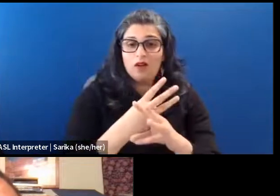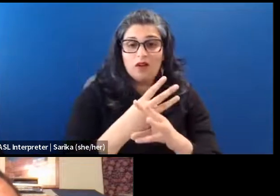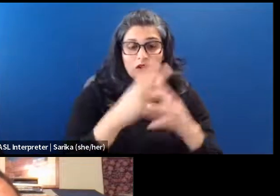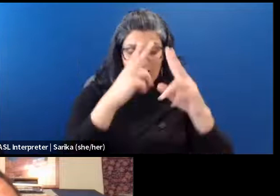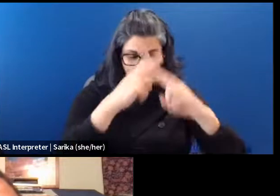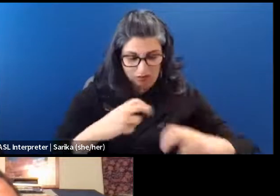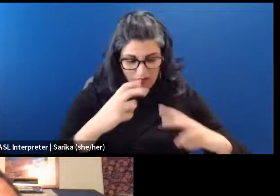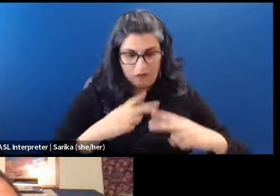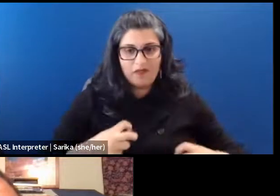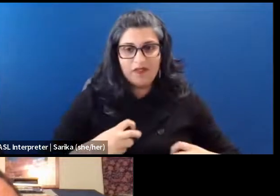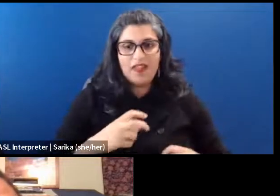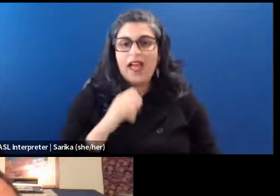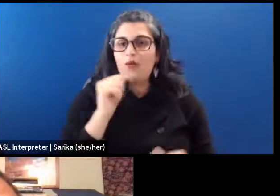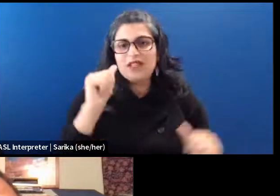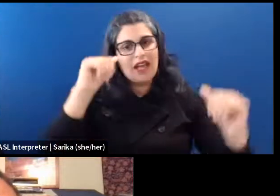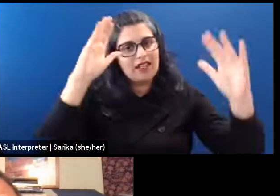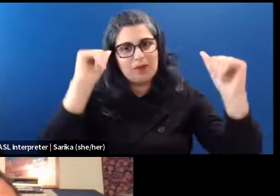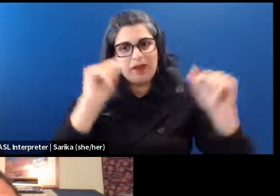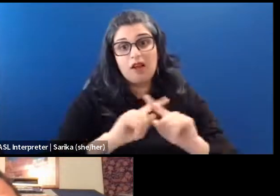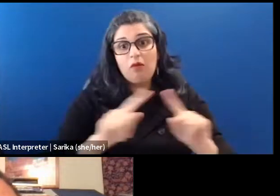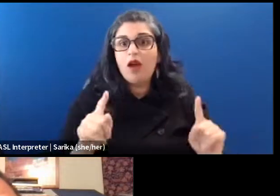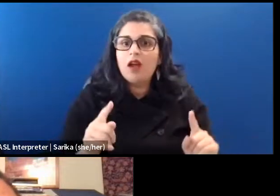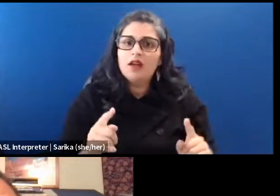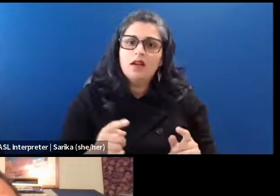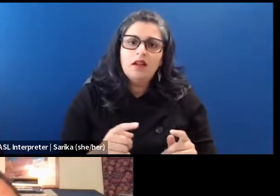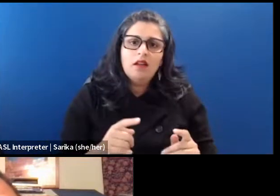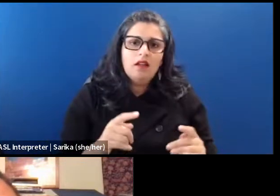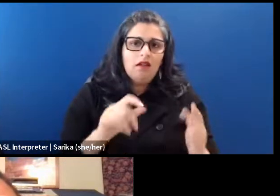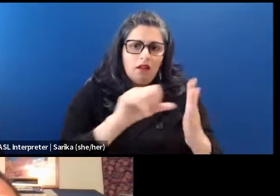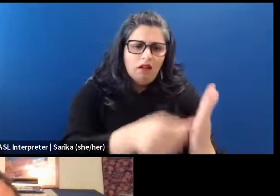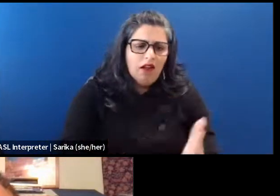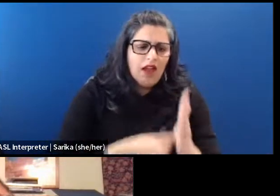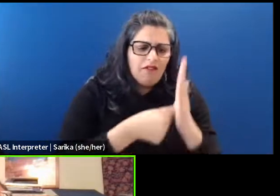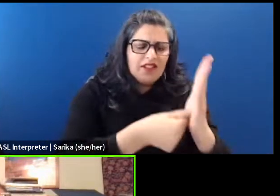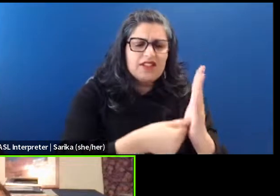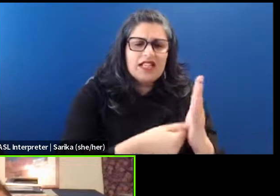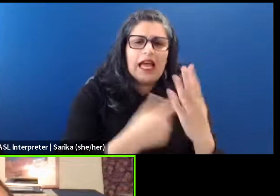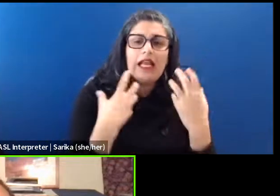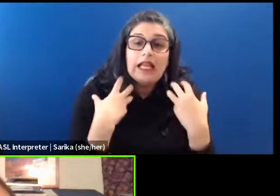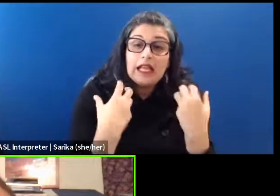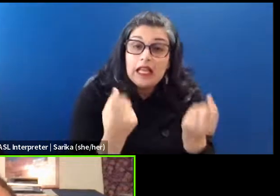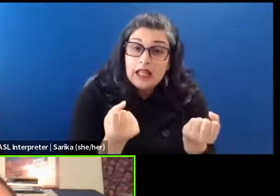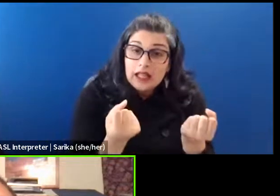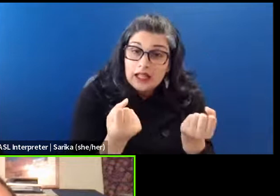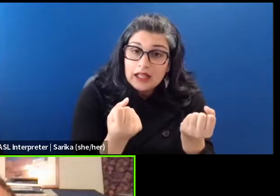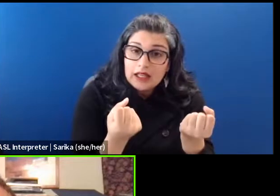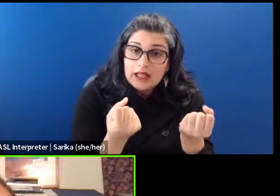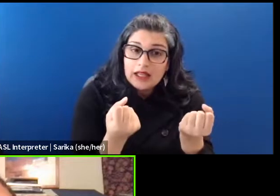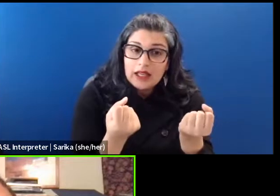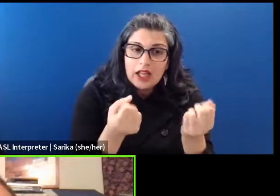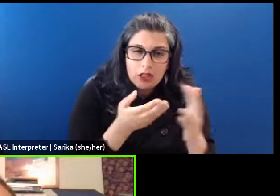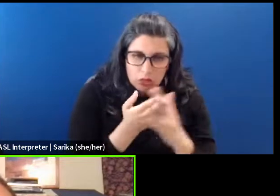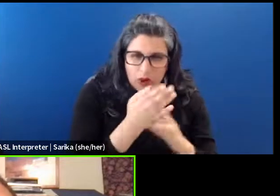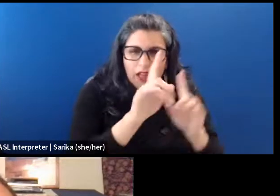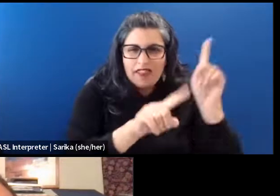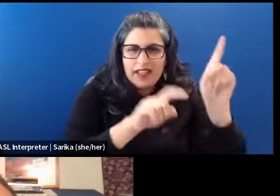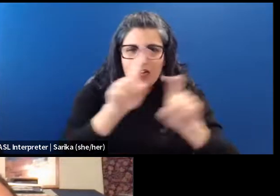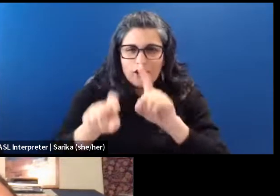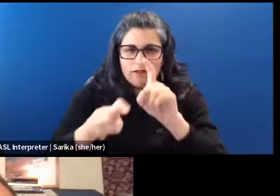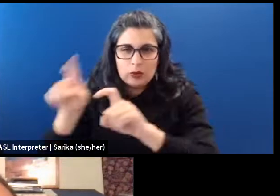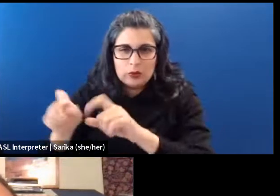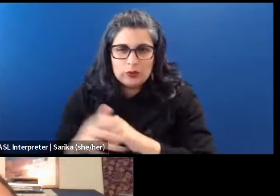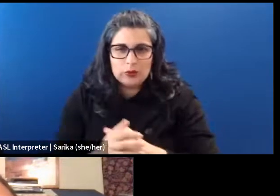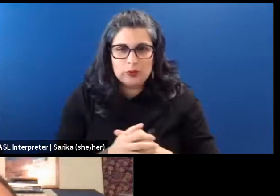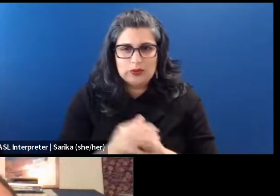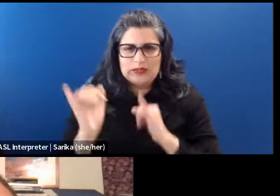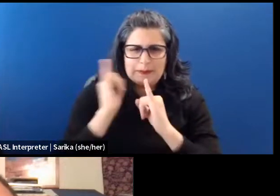really expecting this, but there was such an emphasis on healing in these interviews. And